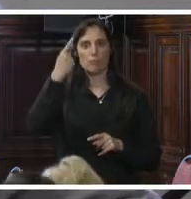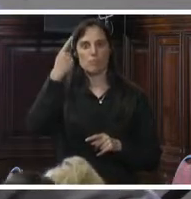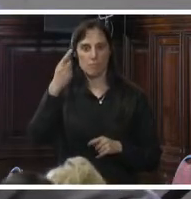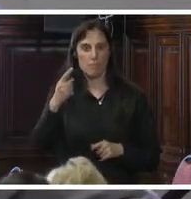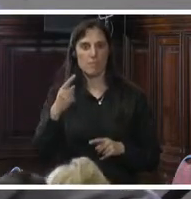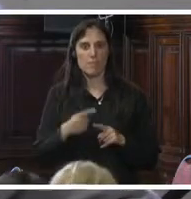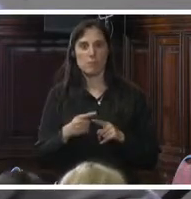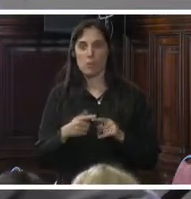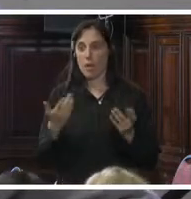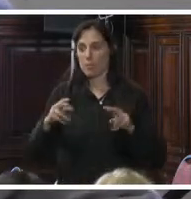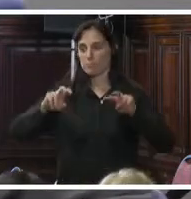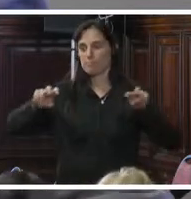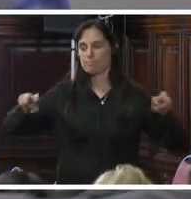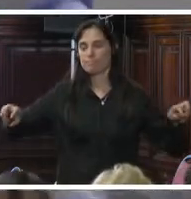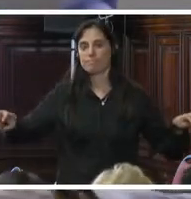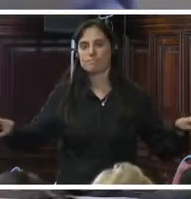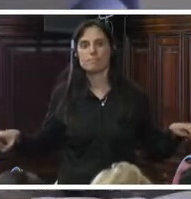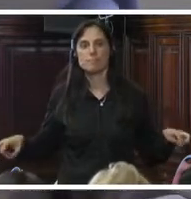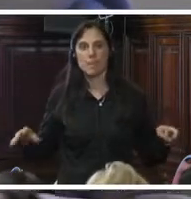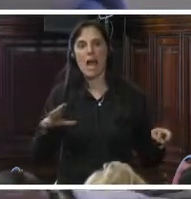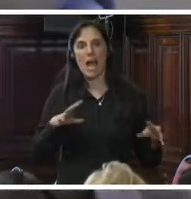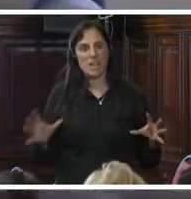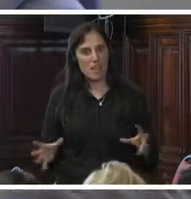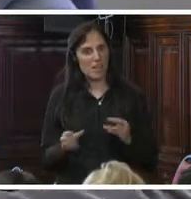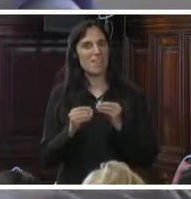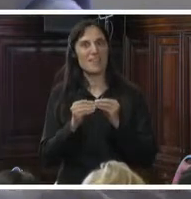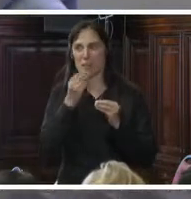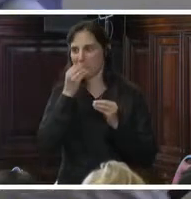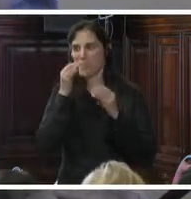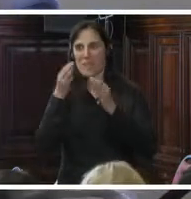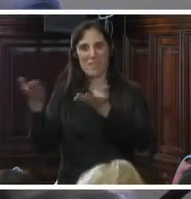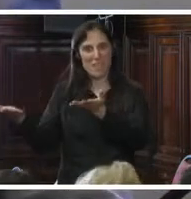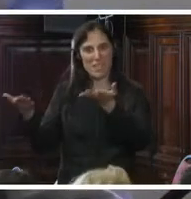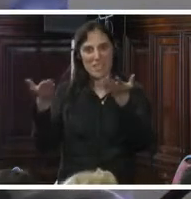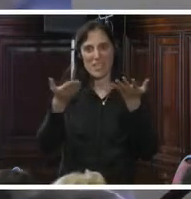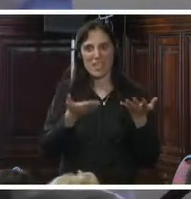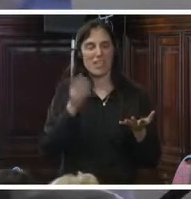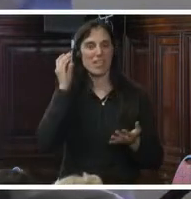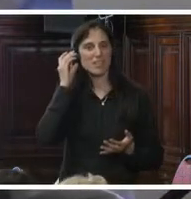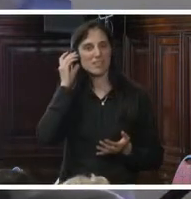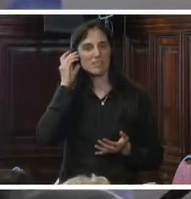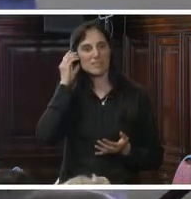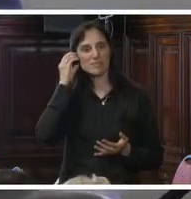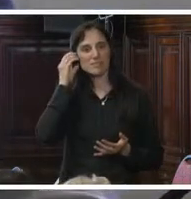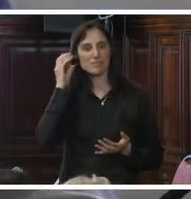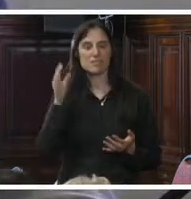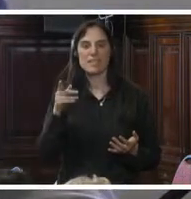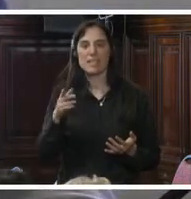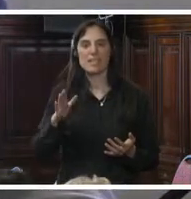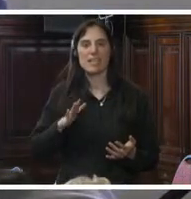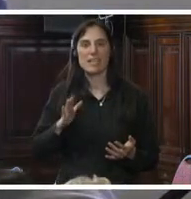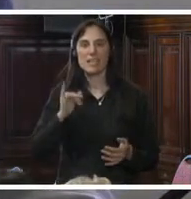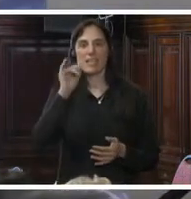very welcome addition to our table, and she is Ms. Yvonne